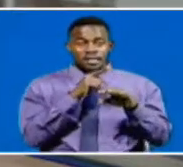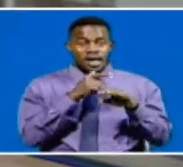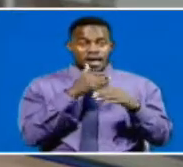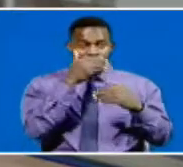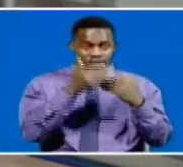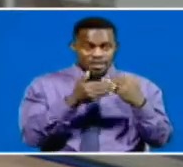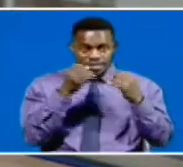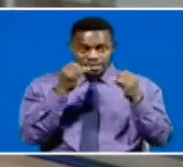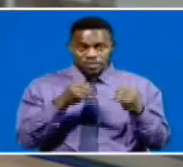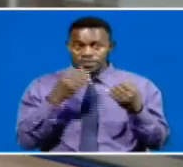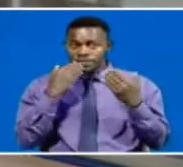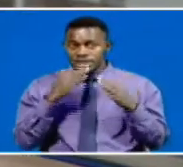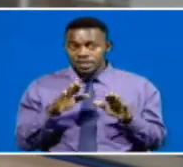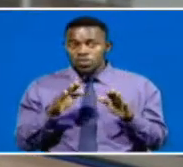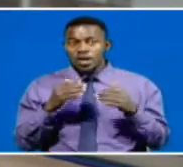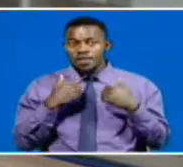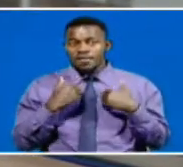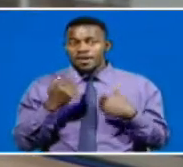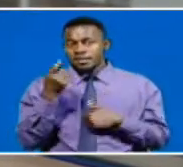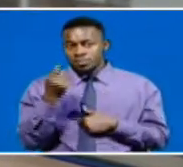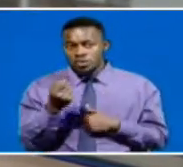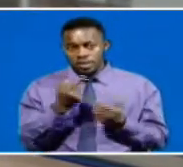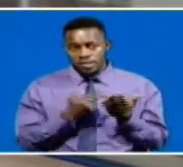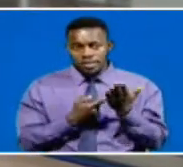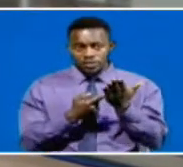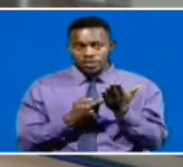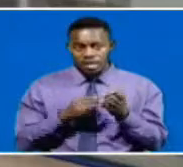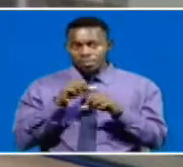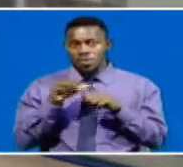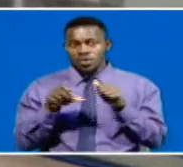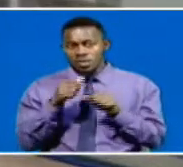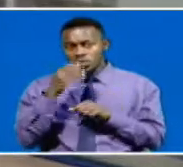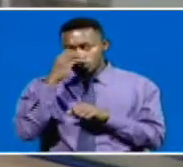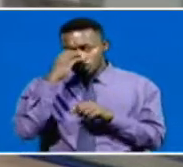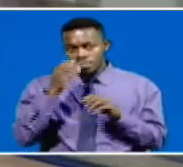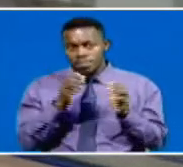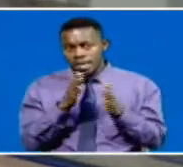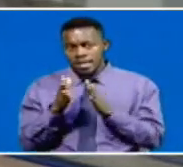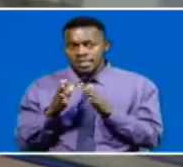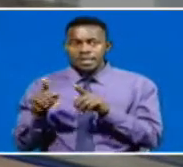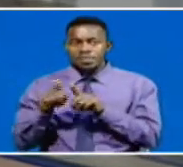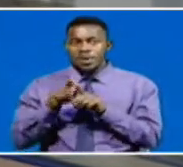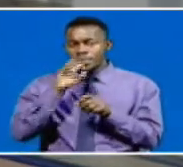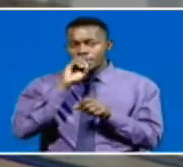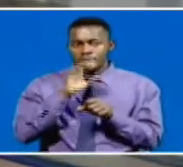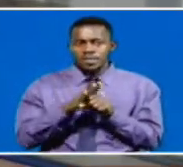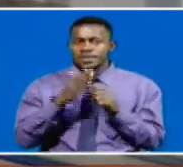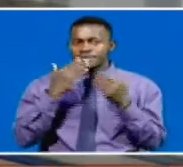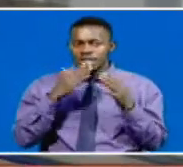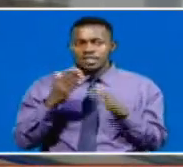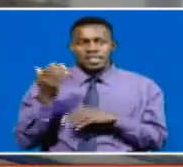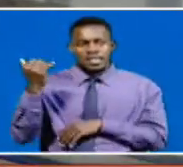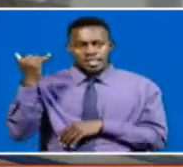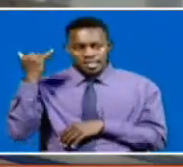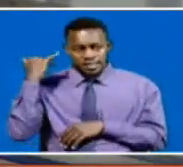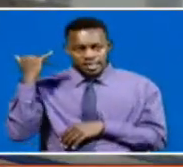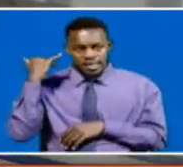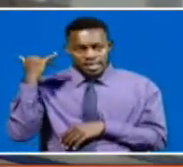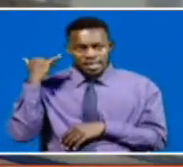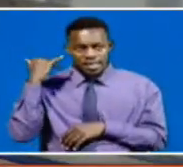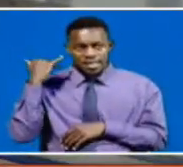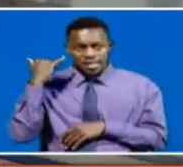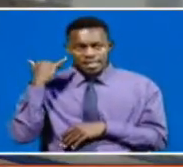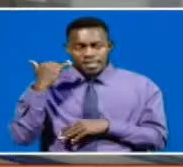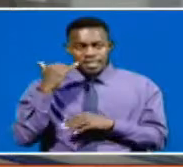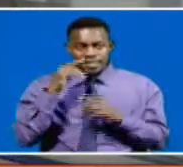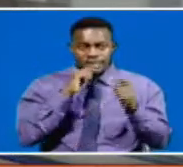broadcast, we'll get to reflect on Ruto's plan as he had articulated during yesterday's roundtable interview